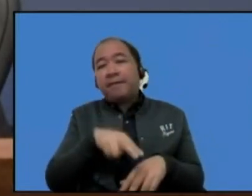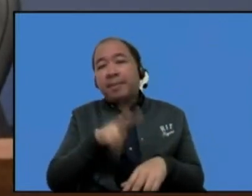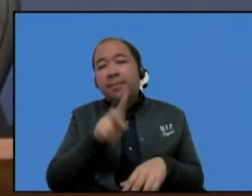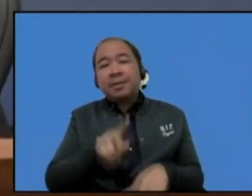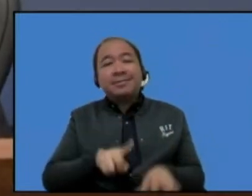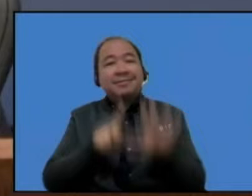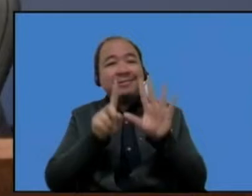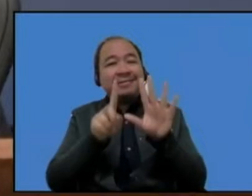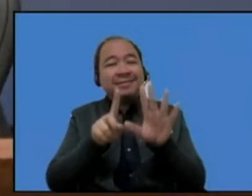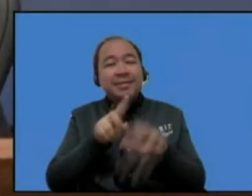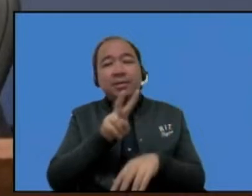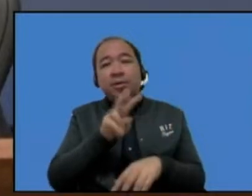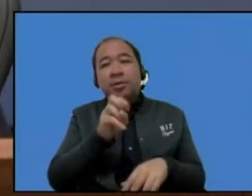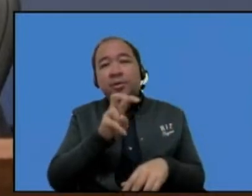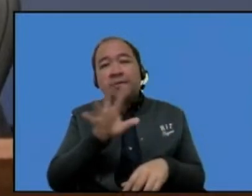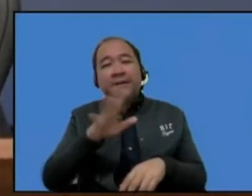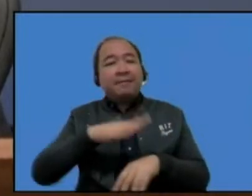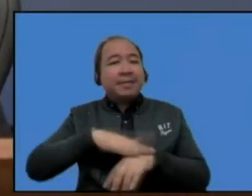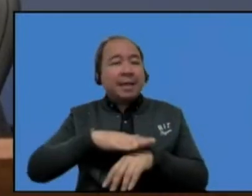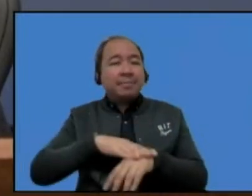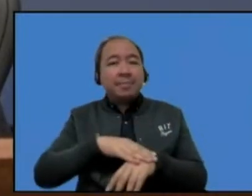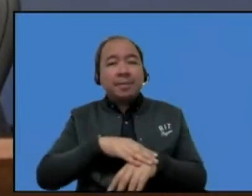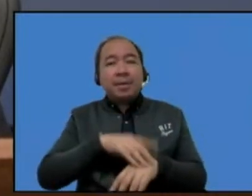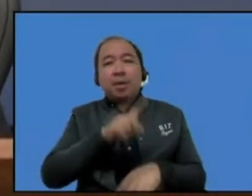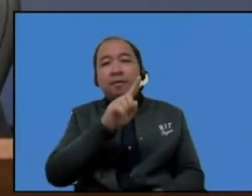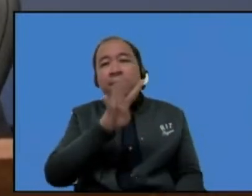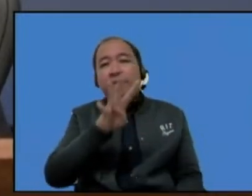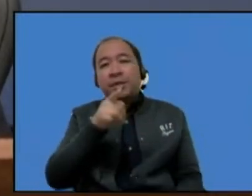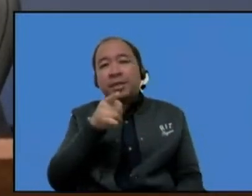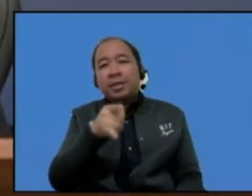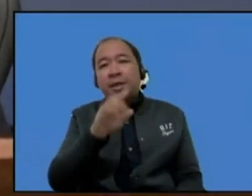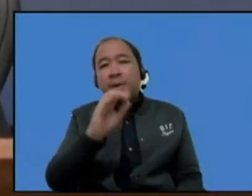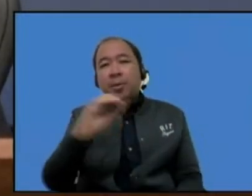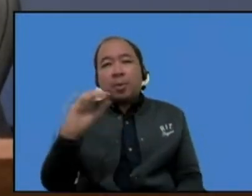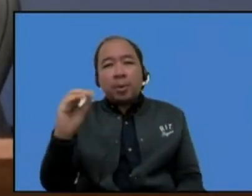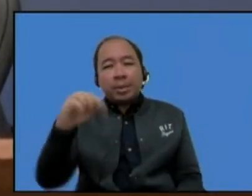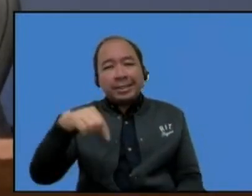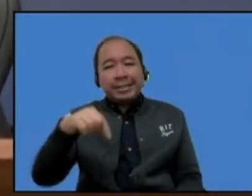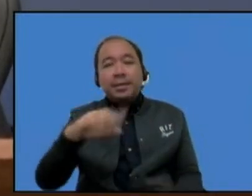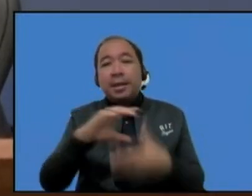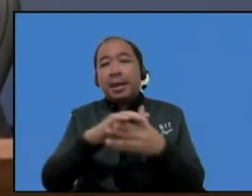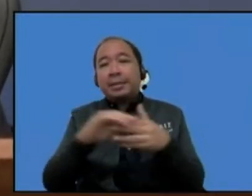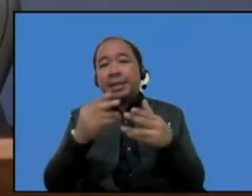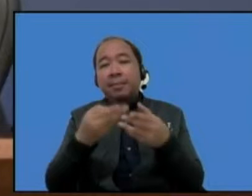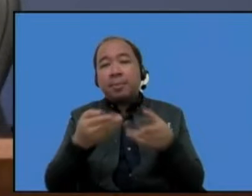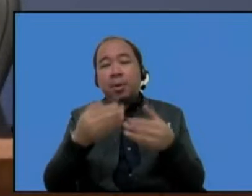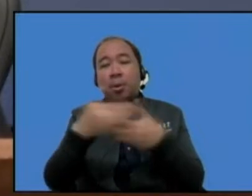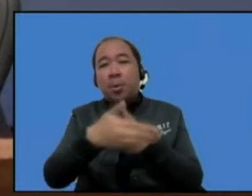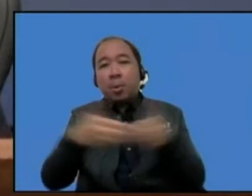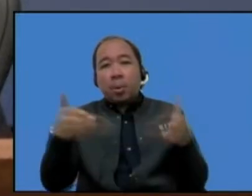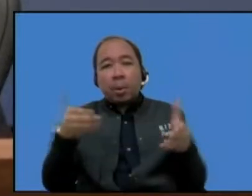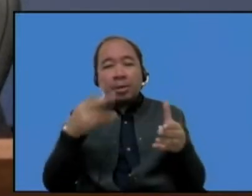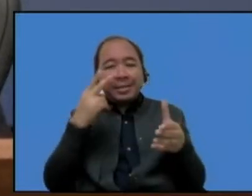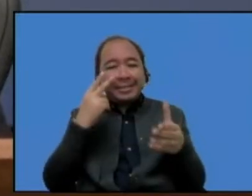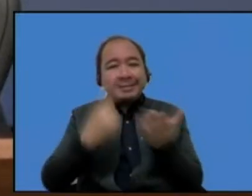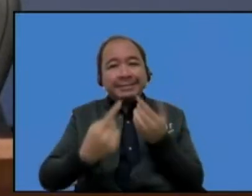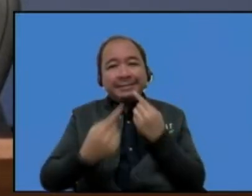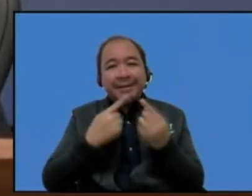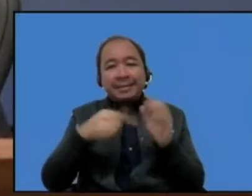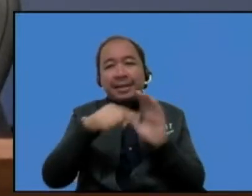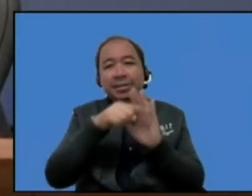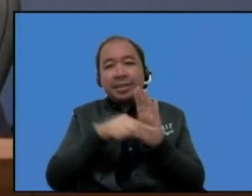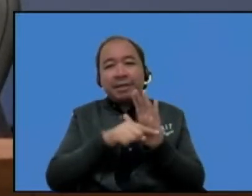at 14 hours in ESCAP Hall to consider agenda item 5